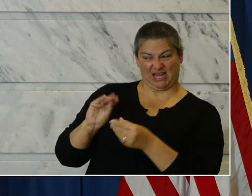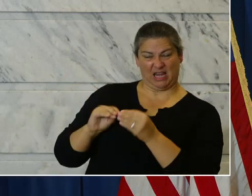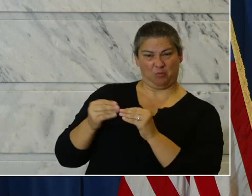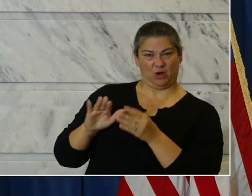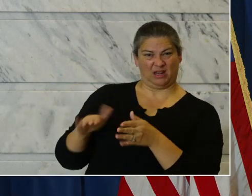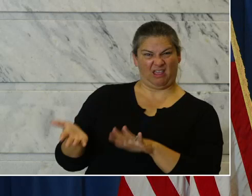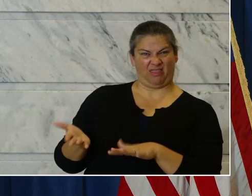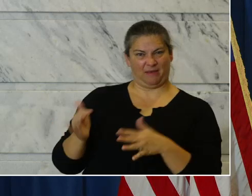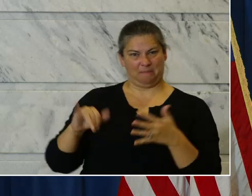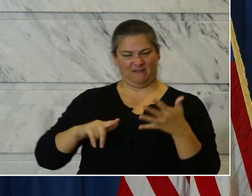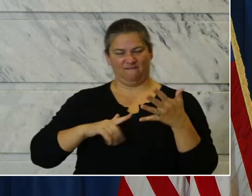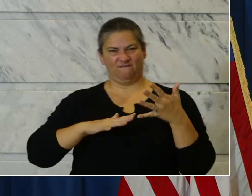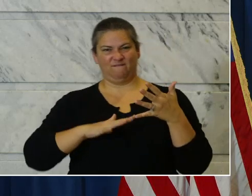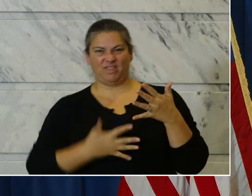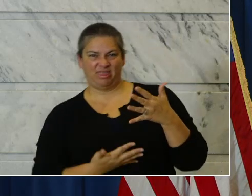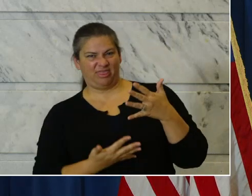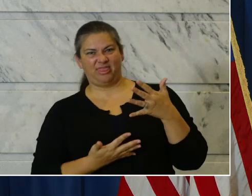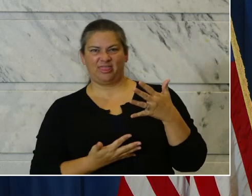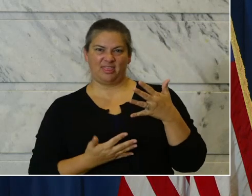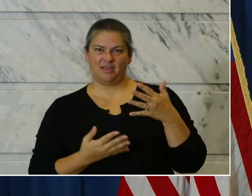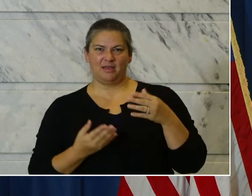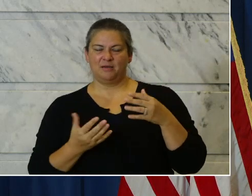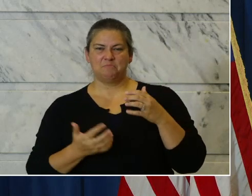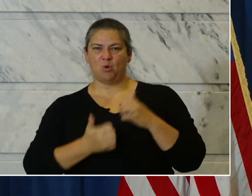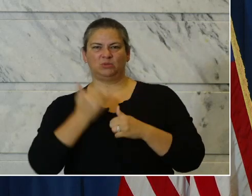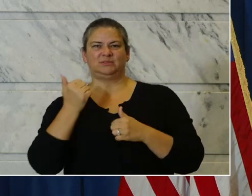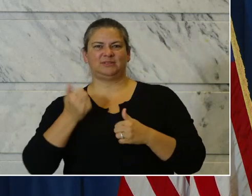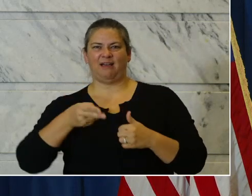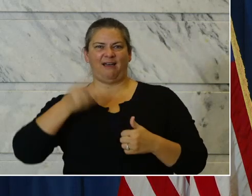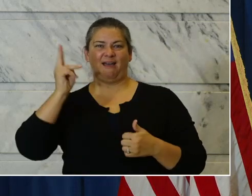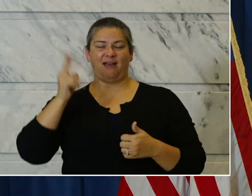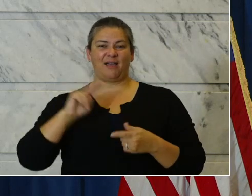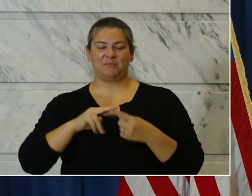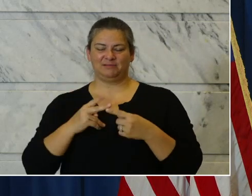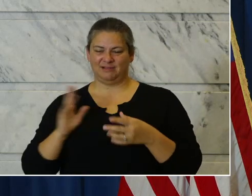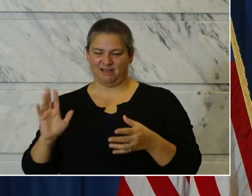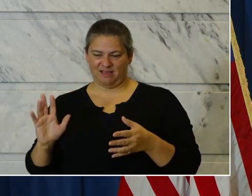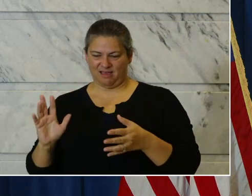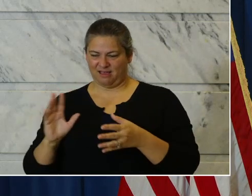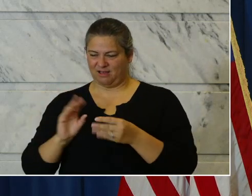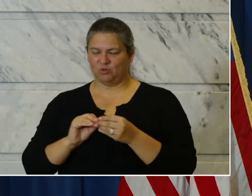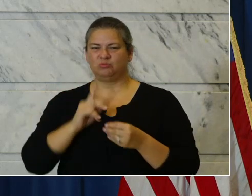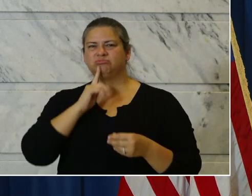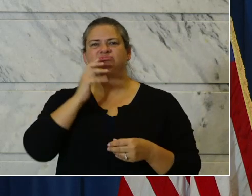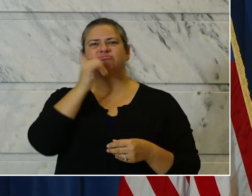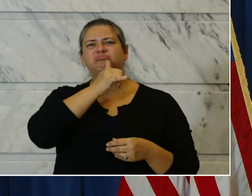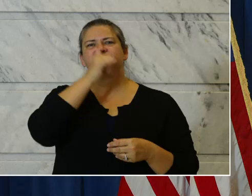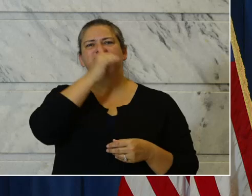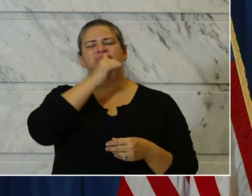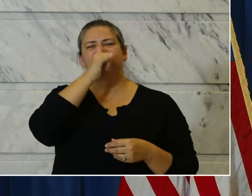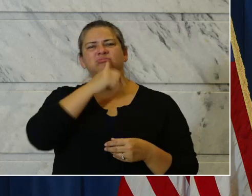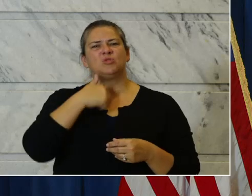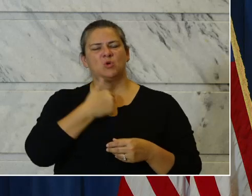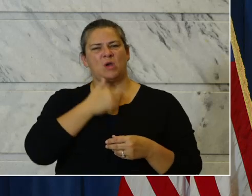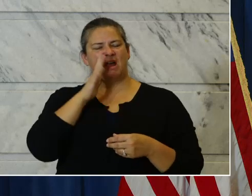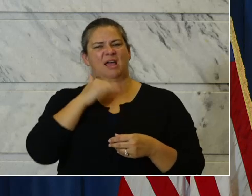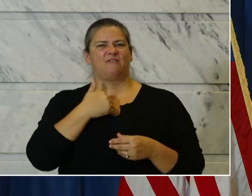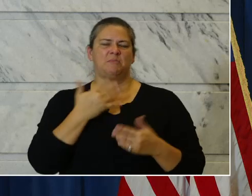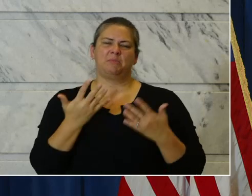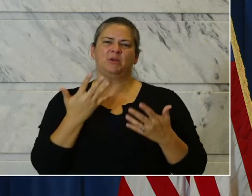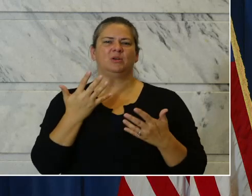day. It'll bring our total number of deaths to 1,191, meaning by the end of the week, we will probably hit